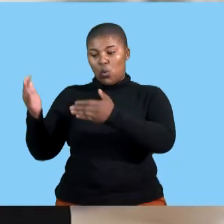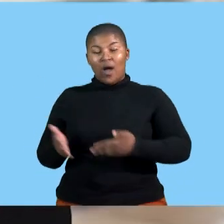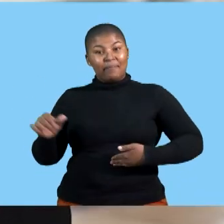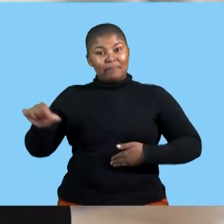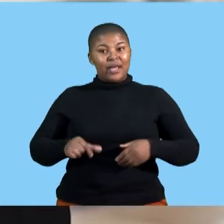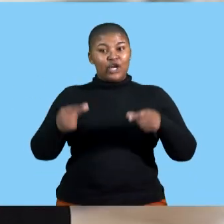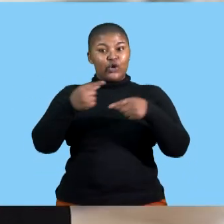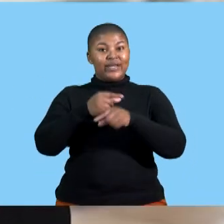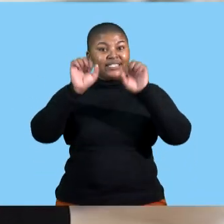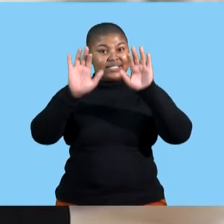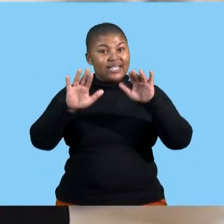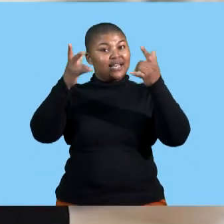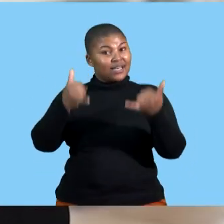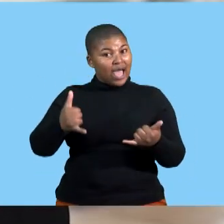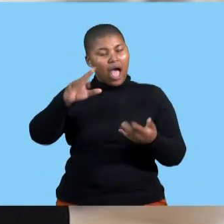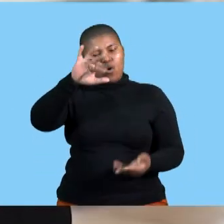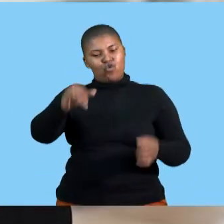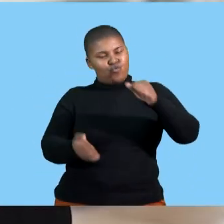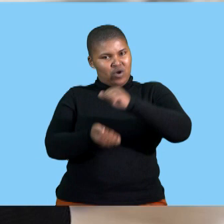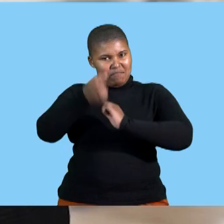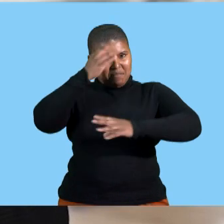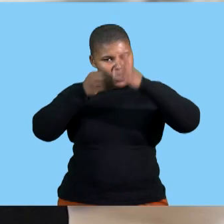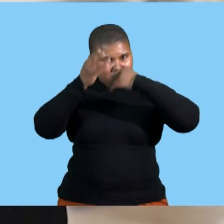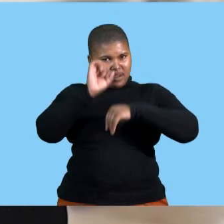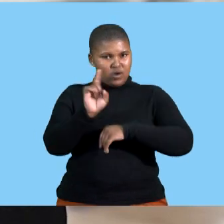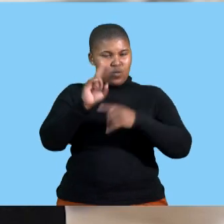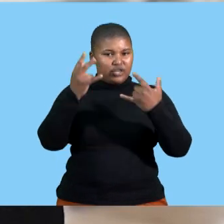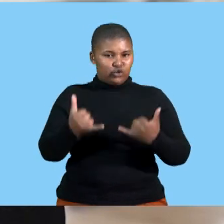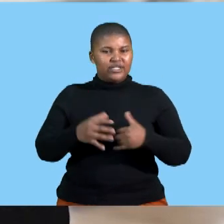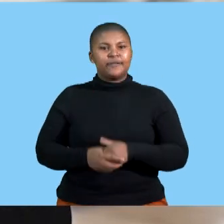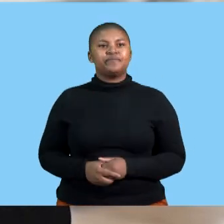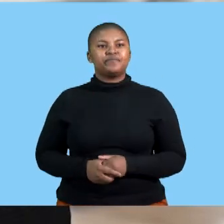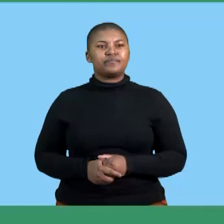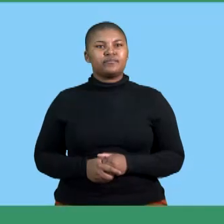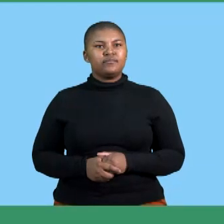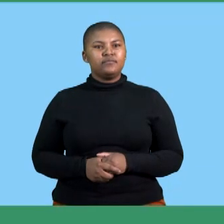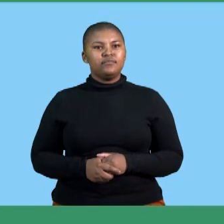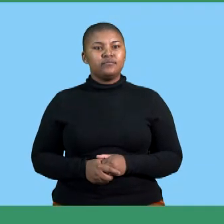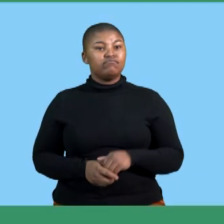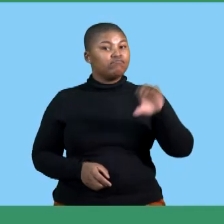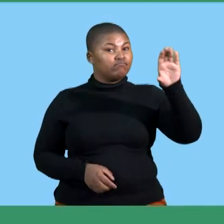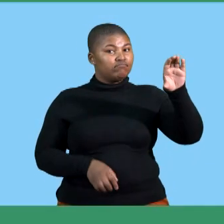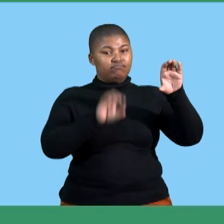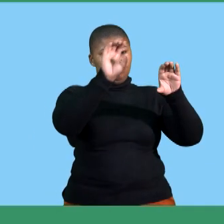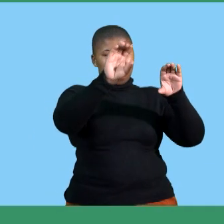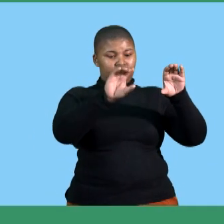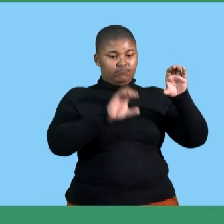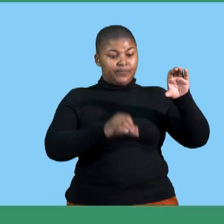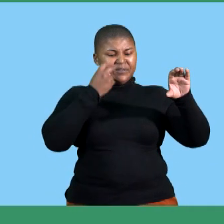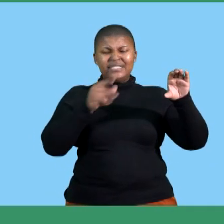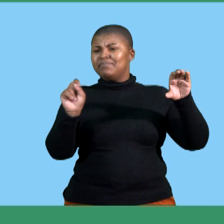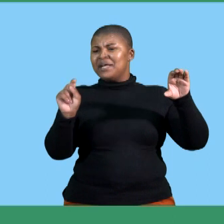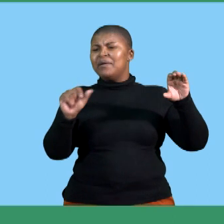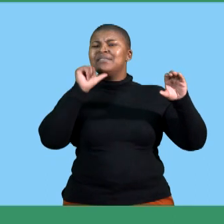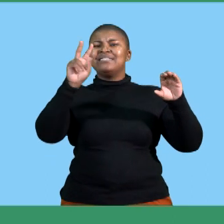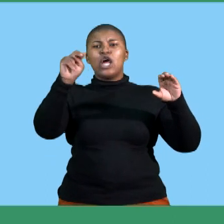Welcome back, grade 10s. Now let us just wrap up our lesson. There's a note there. It says the mind map summarizes all the content